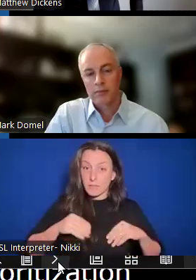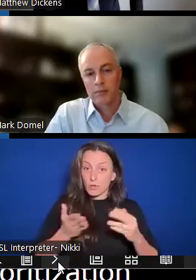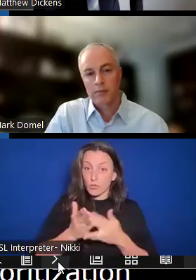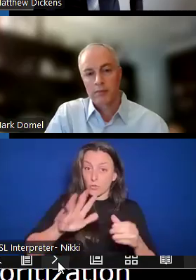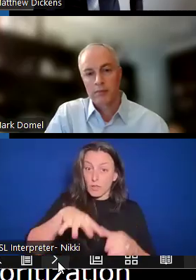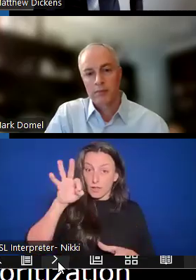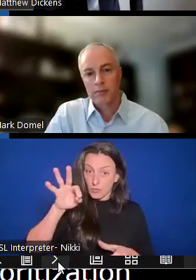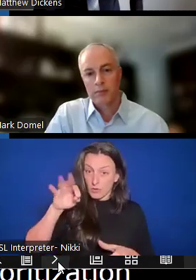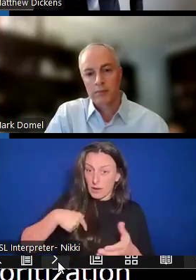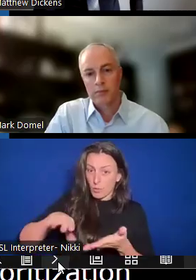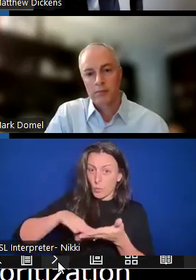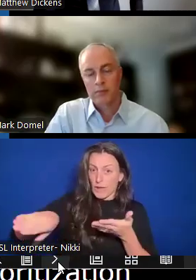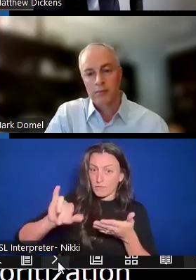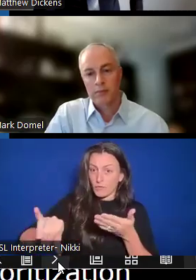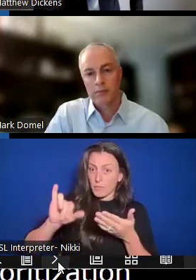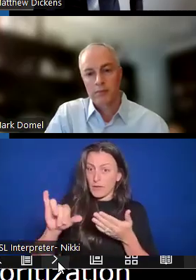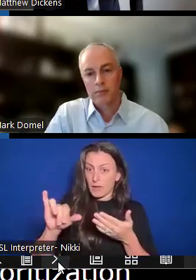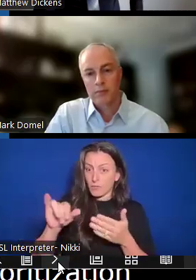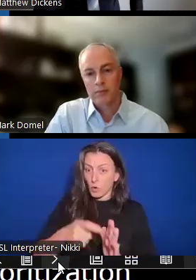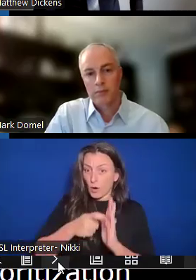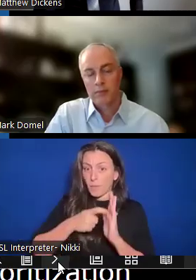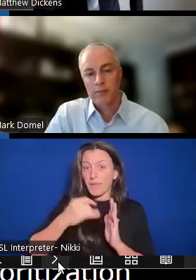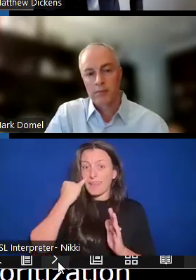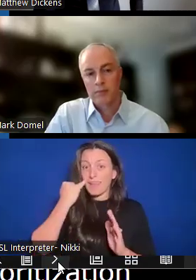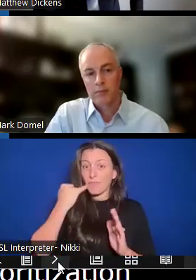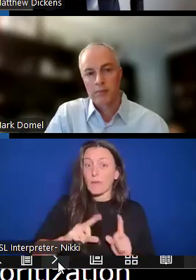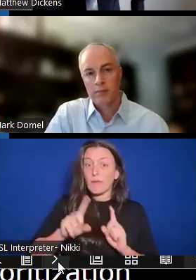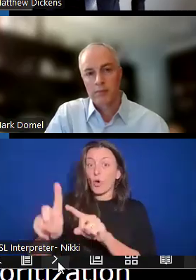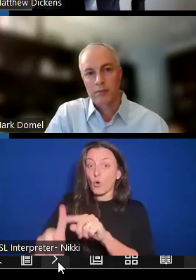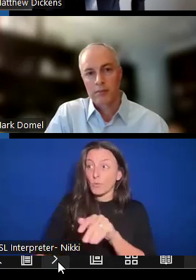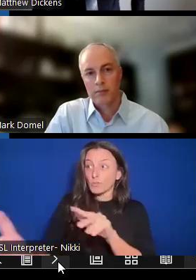from this requirement if the private school does not work out?